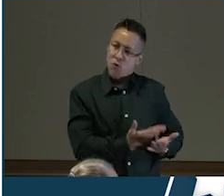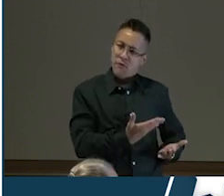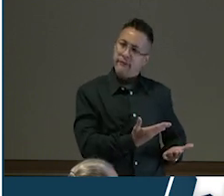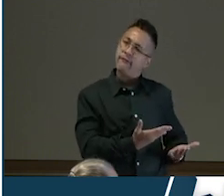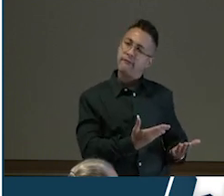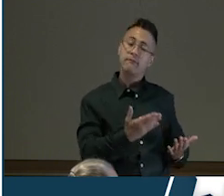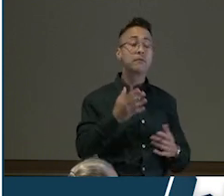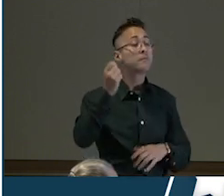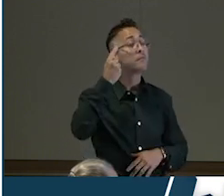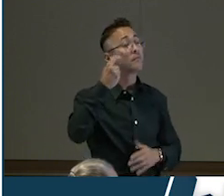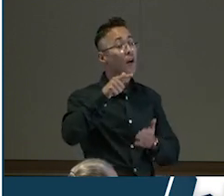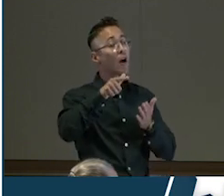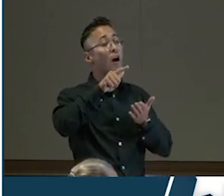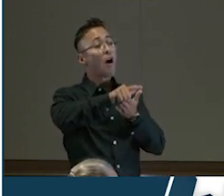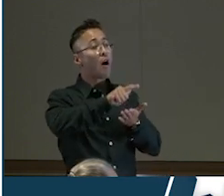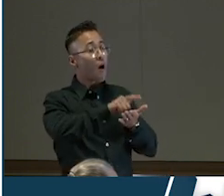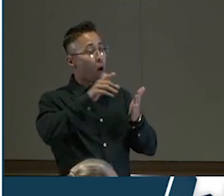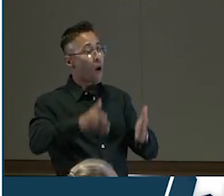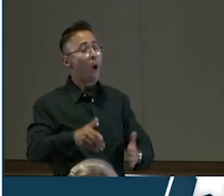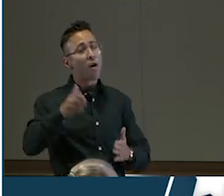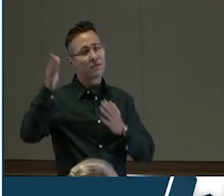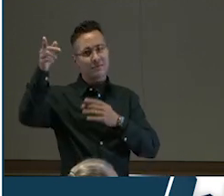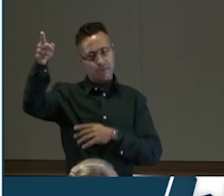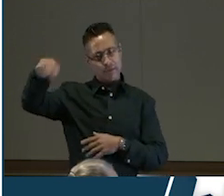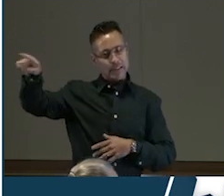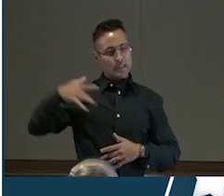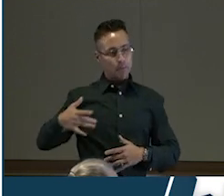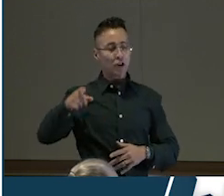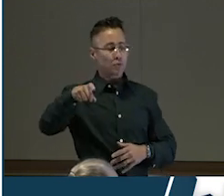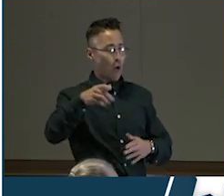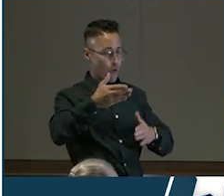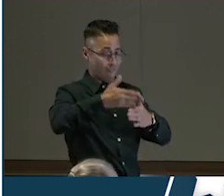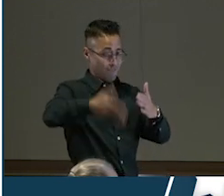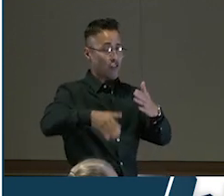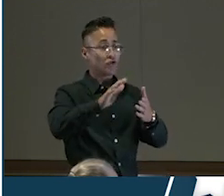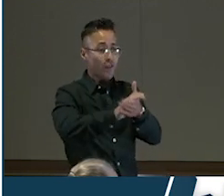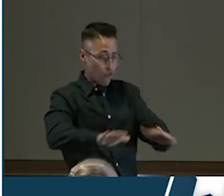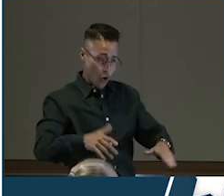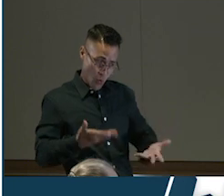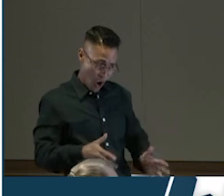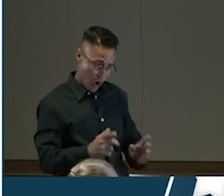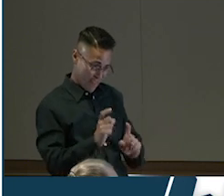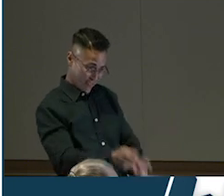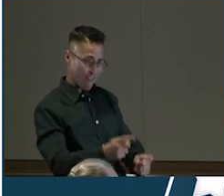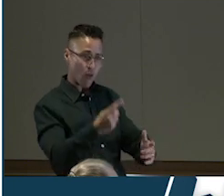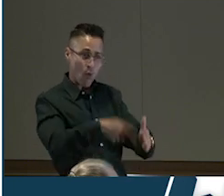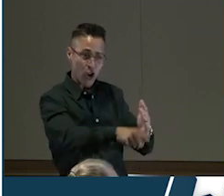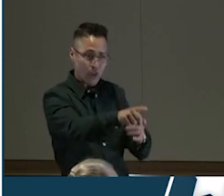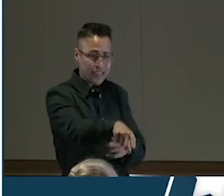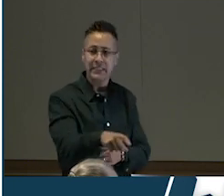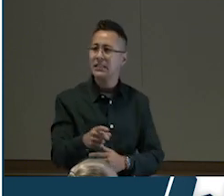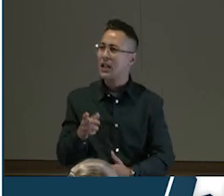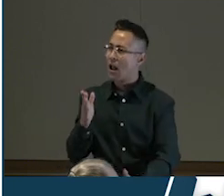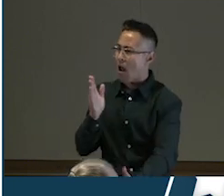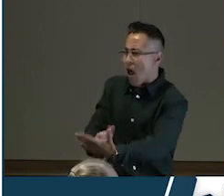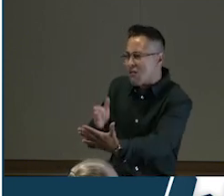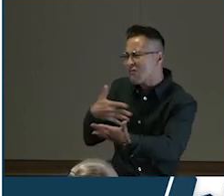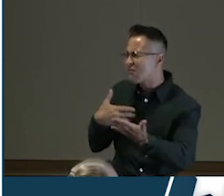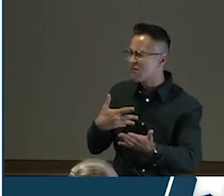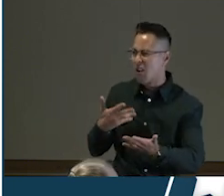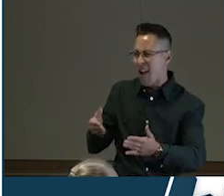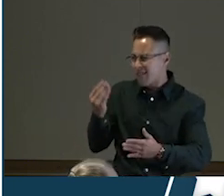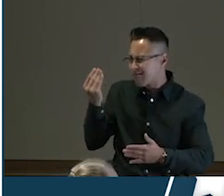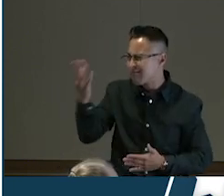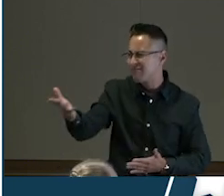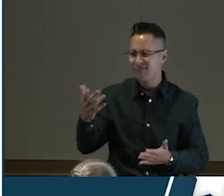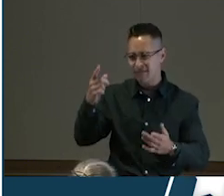right? Attorneys generally are supposed to finish that divorce saying, we've got you what you need. In a lawsuit, it's, we got you this settlement. The settlement's